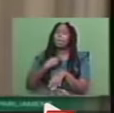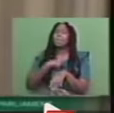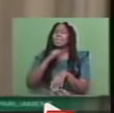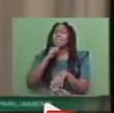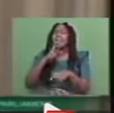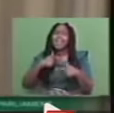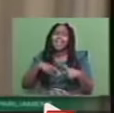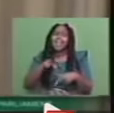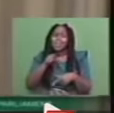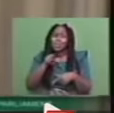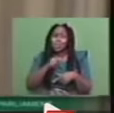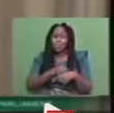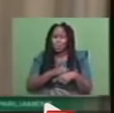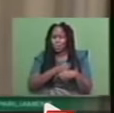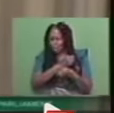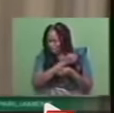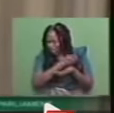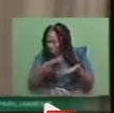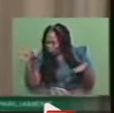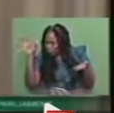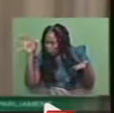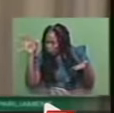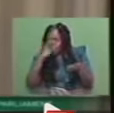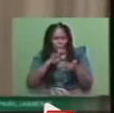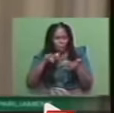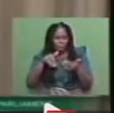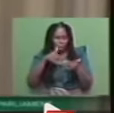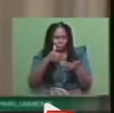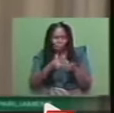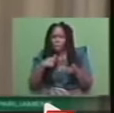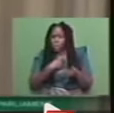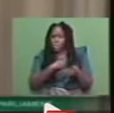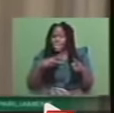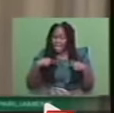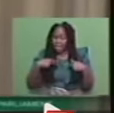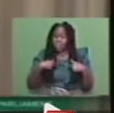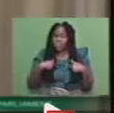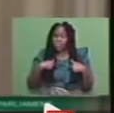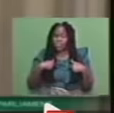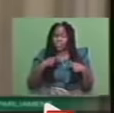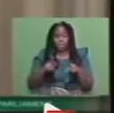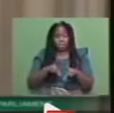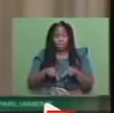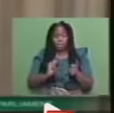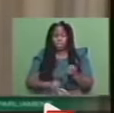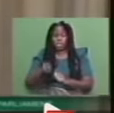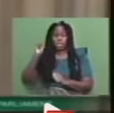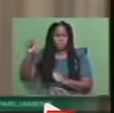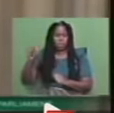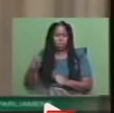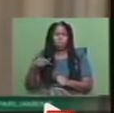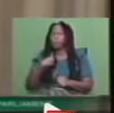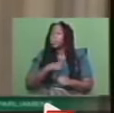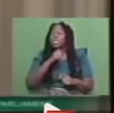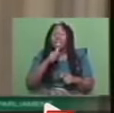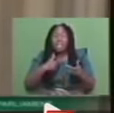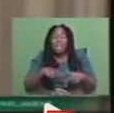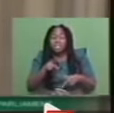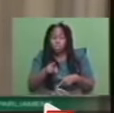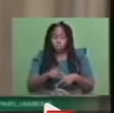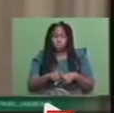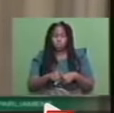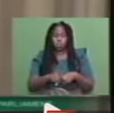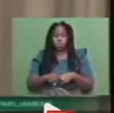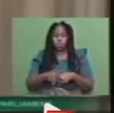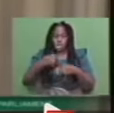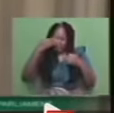to neglect citizens, depriving them the opportunity to achieve their dreams, as you have